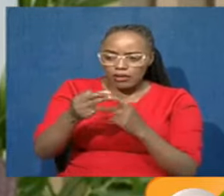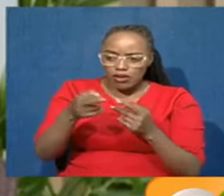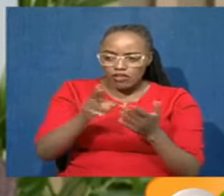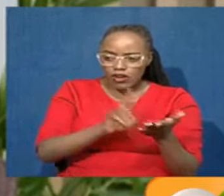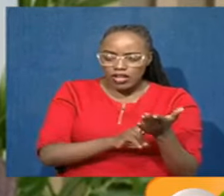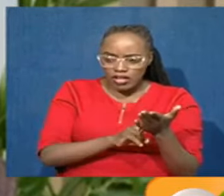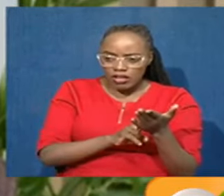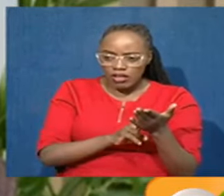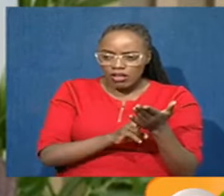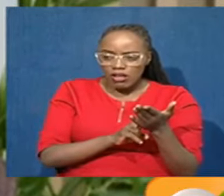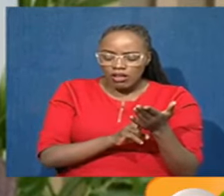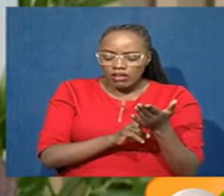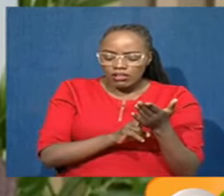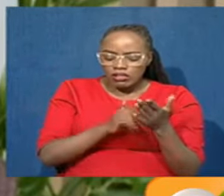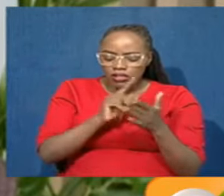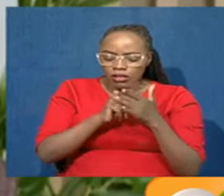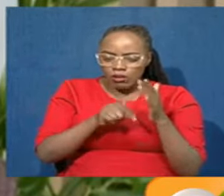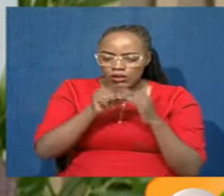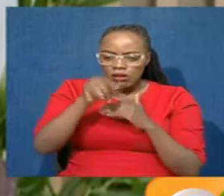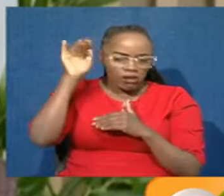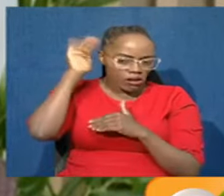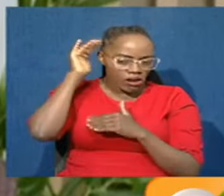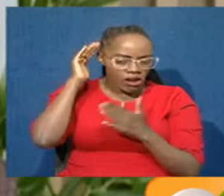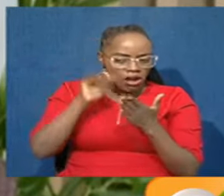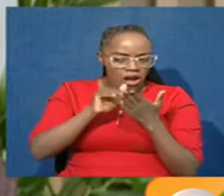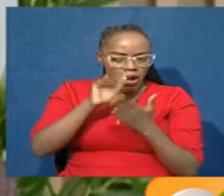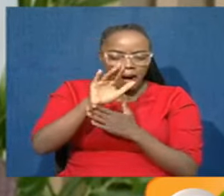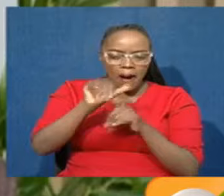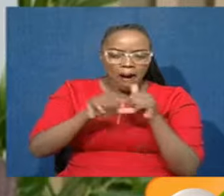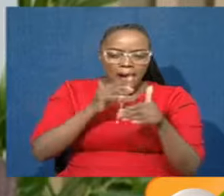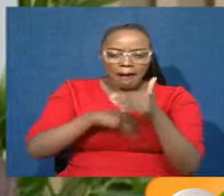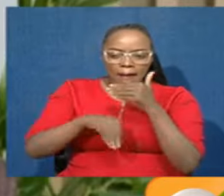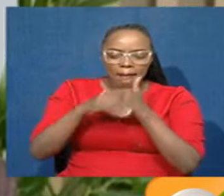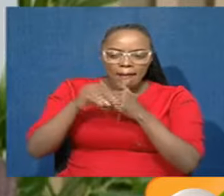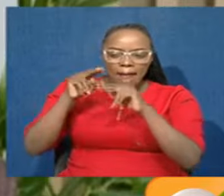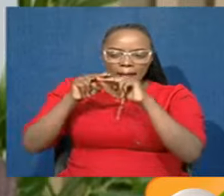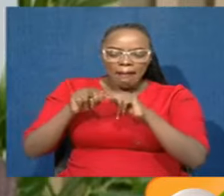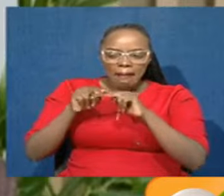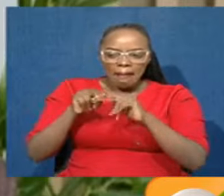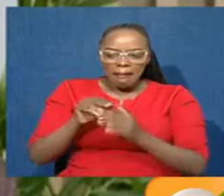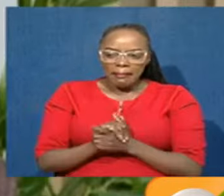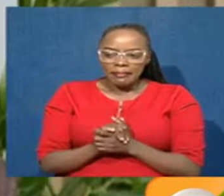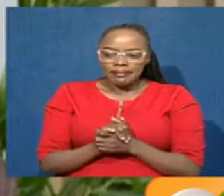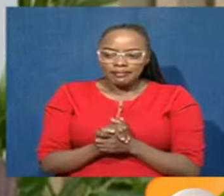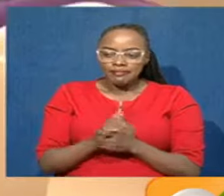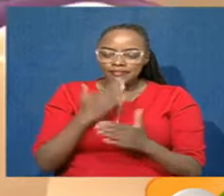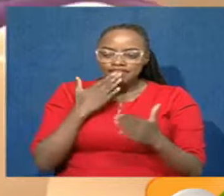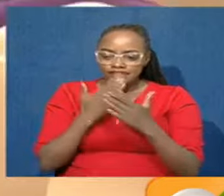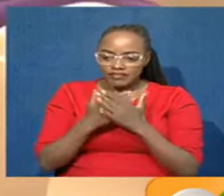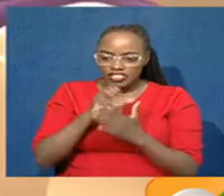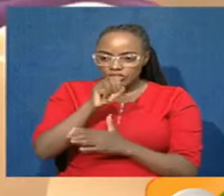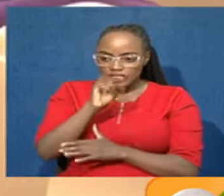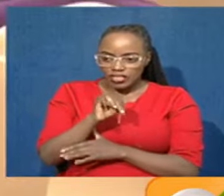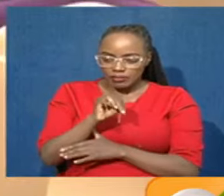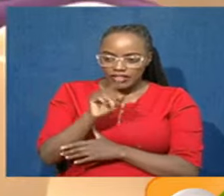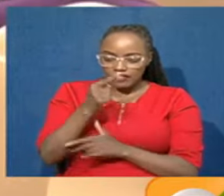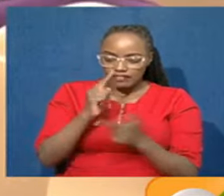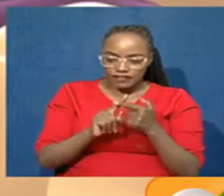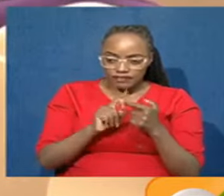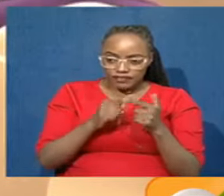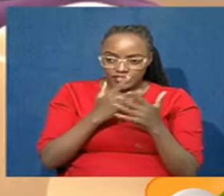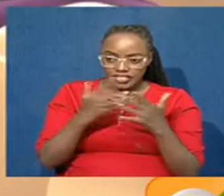registration? And what are you hearing, especially in terms of also adding the dependents? Thank you, Sam. So the first thing